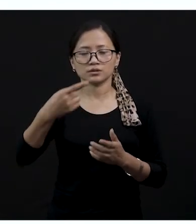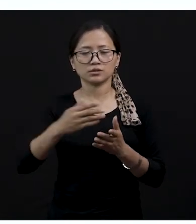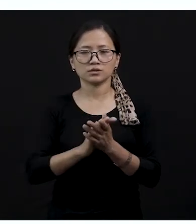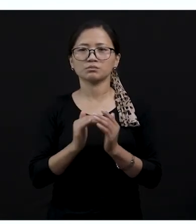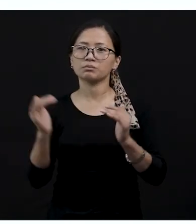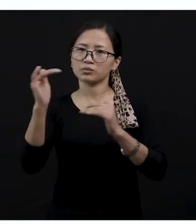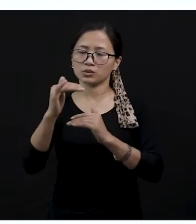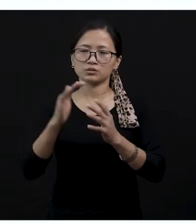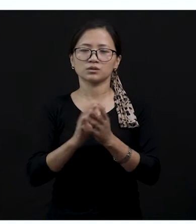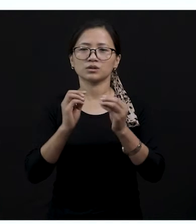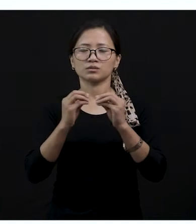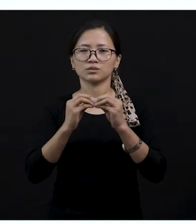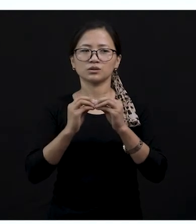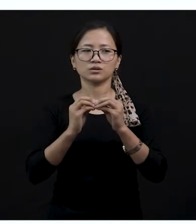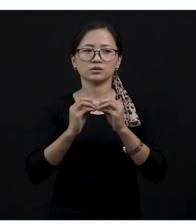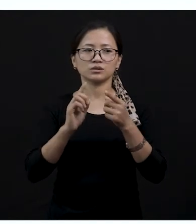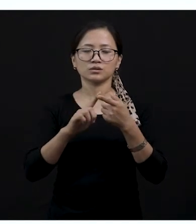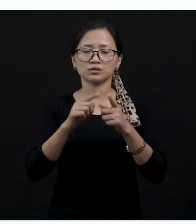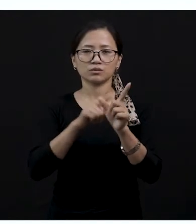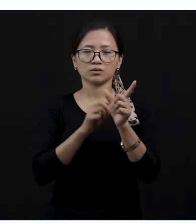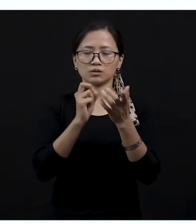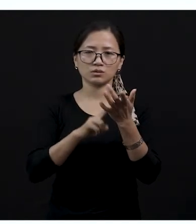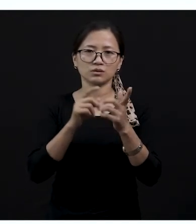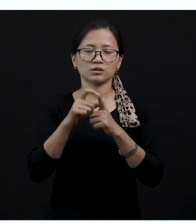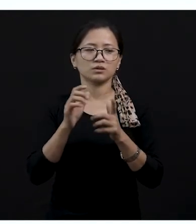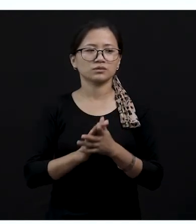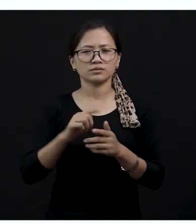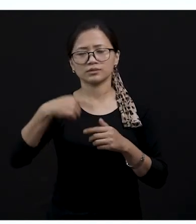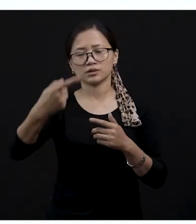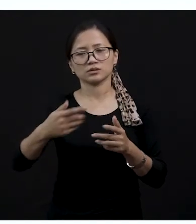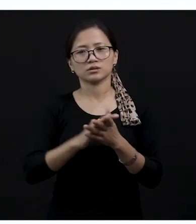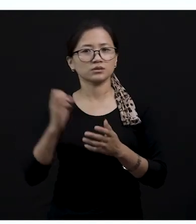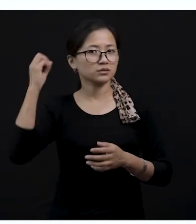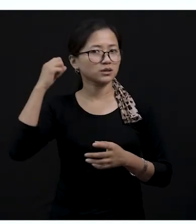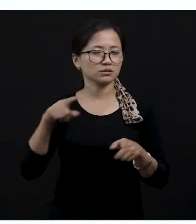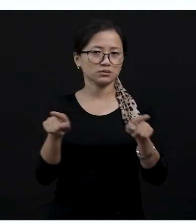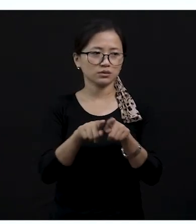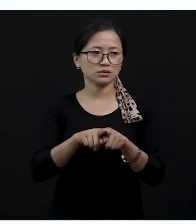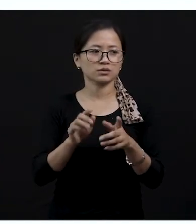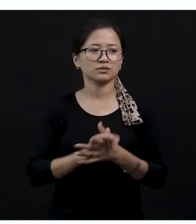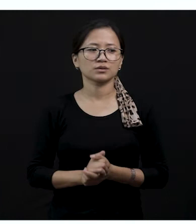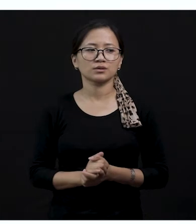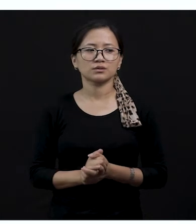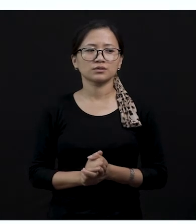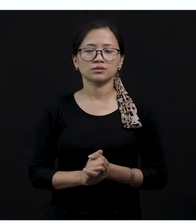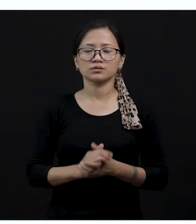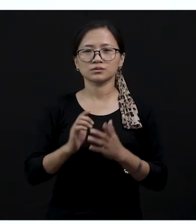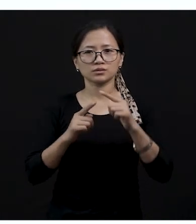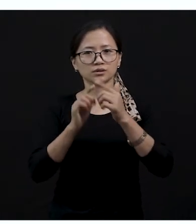See, beyond, we'll try to find out the next line whether the next line sounds similar or not. See, next is